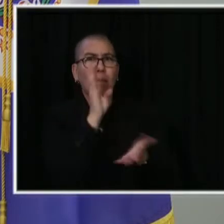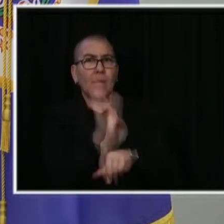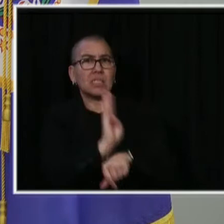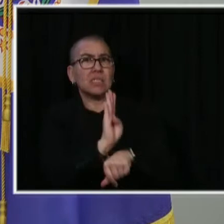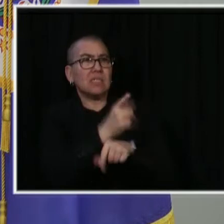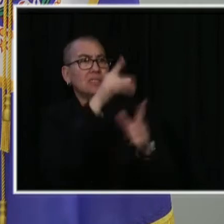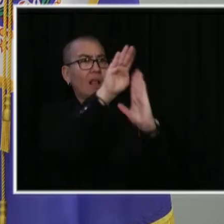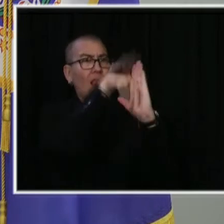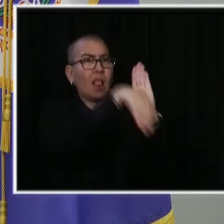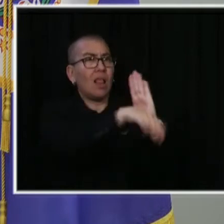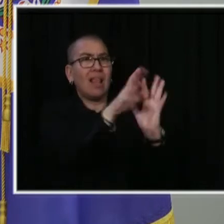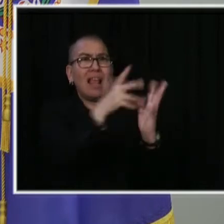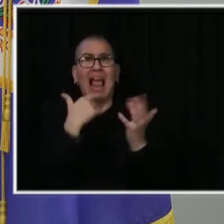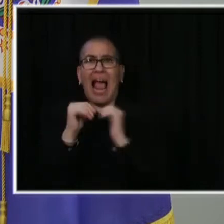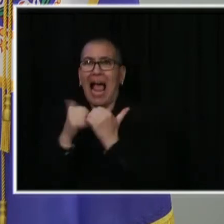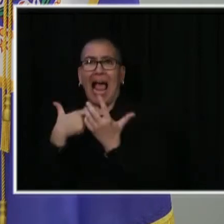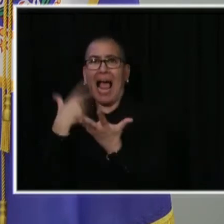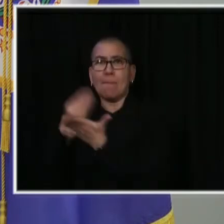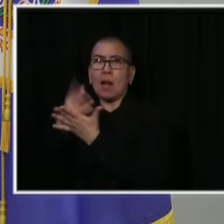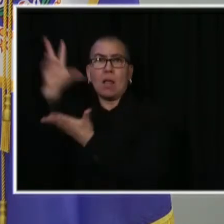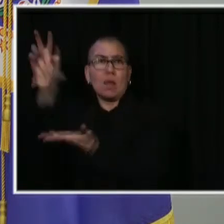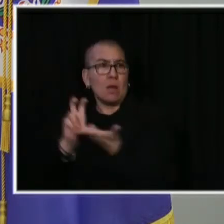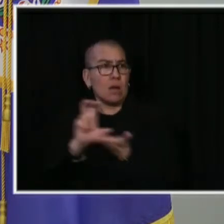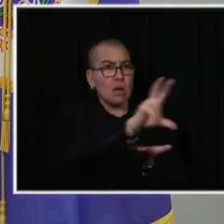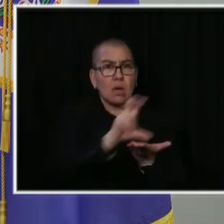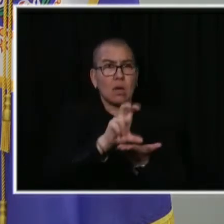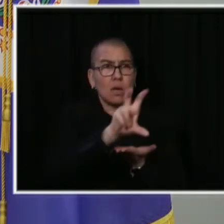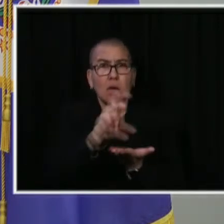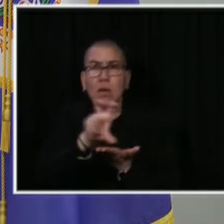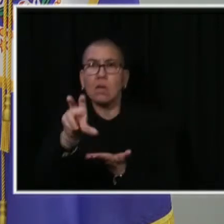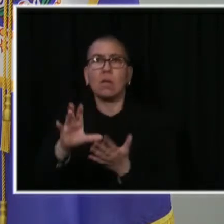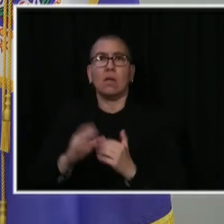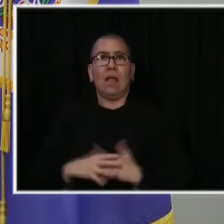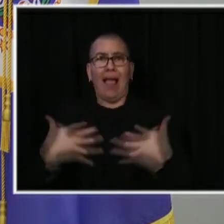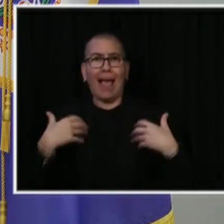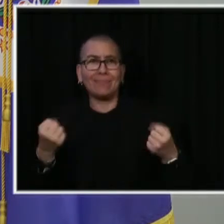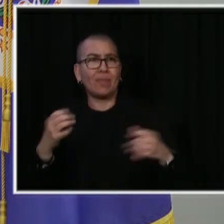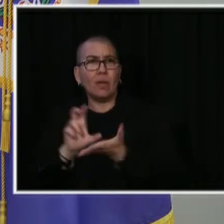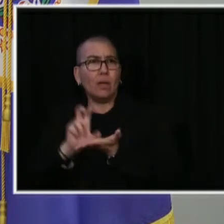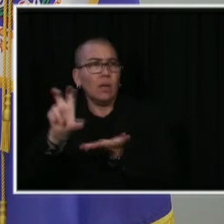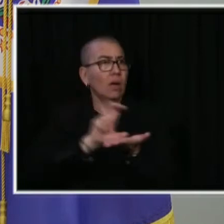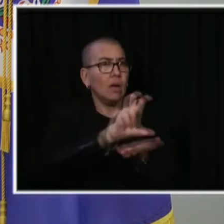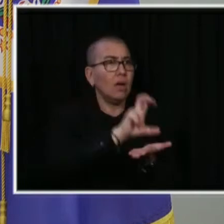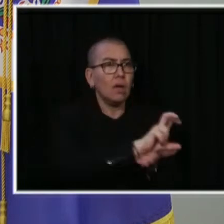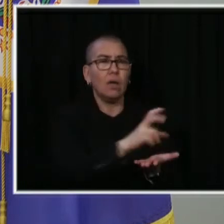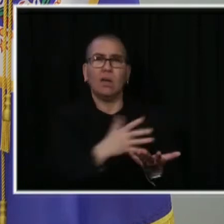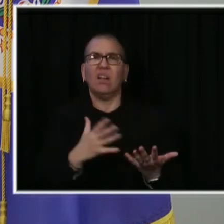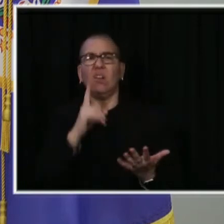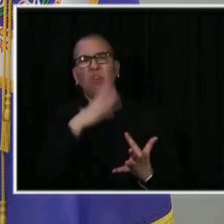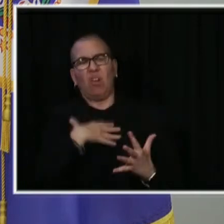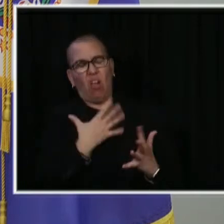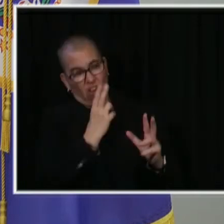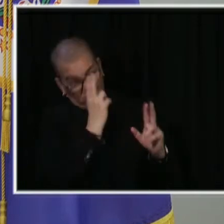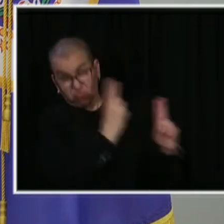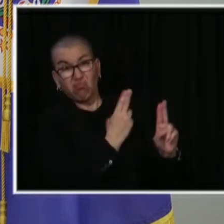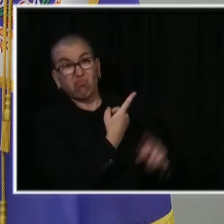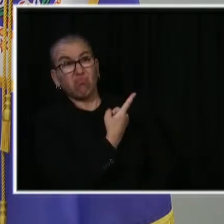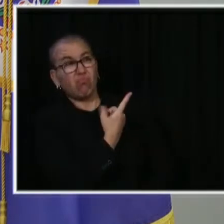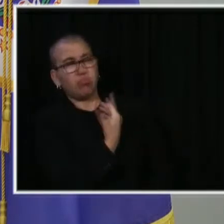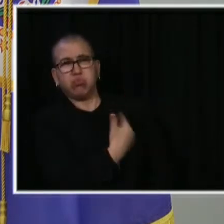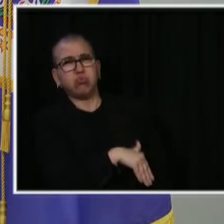And to try to get the balance right has been quite an impressive thing to watch and participate